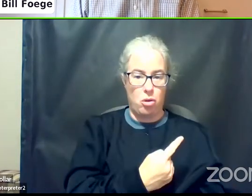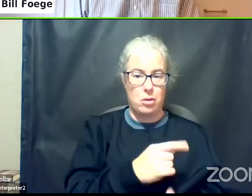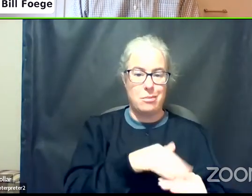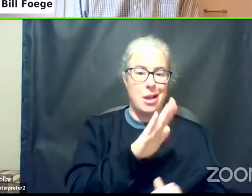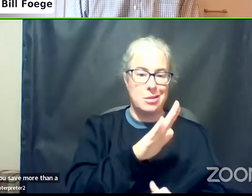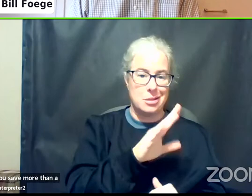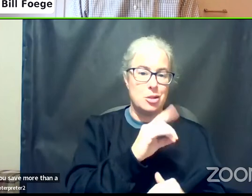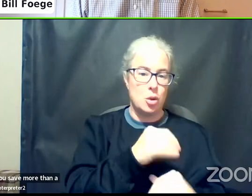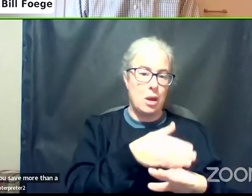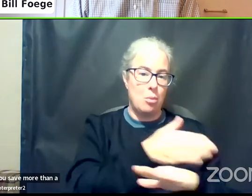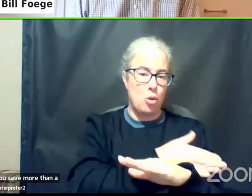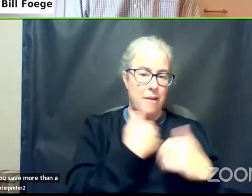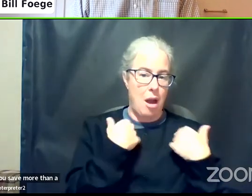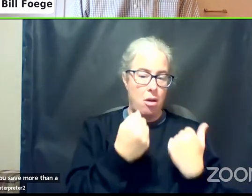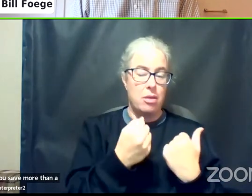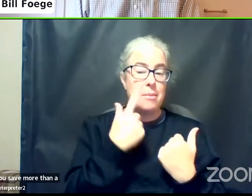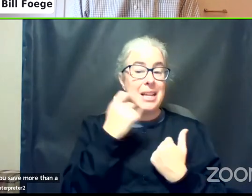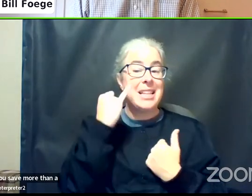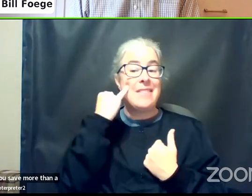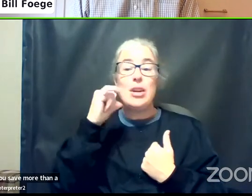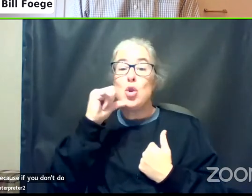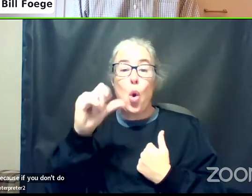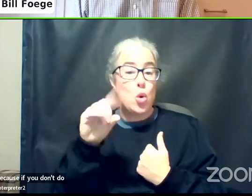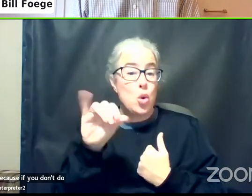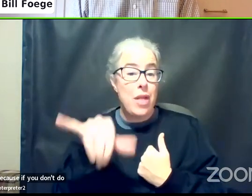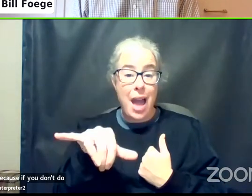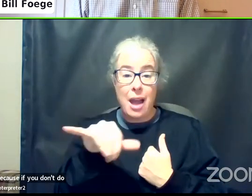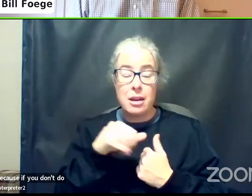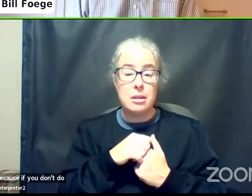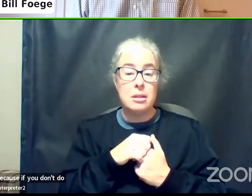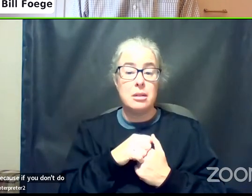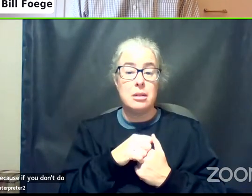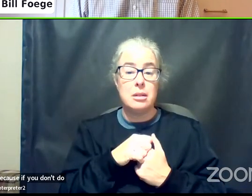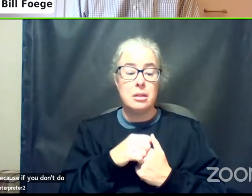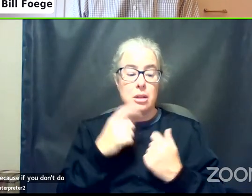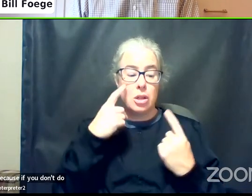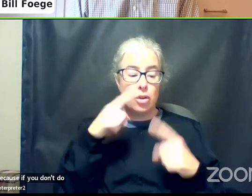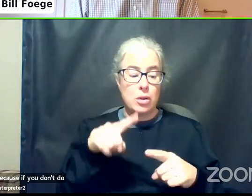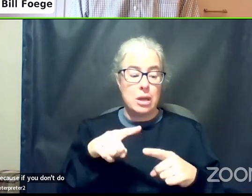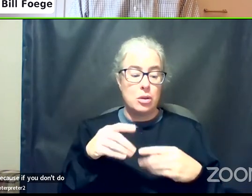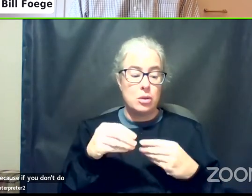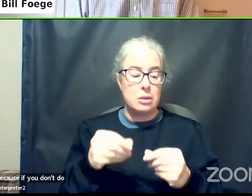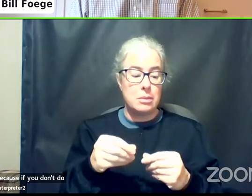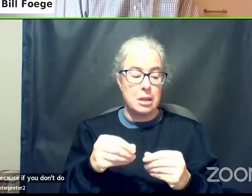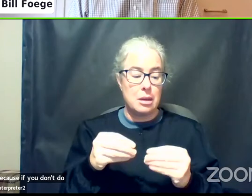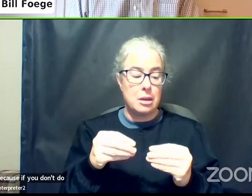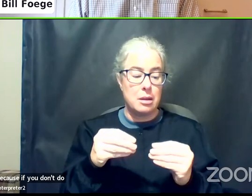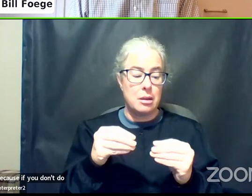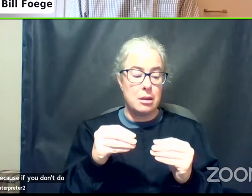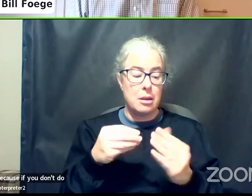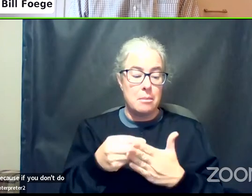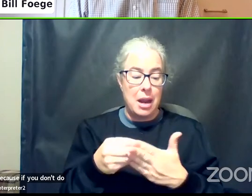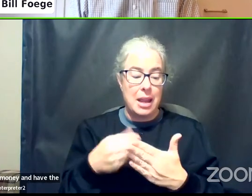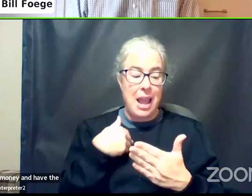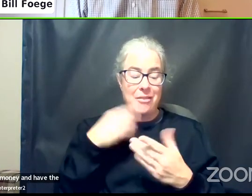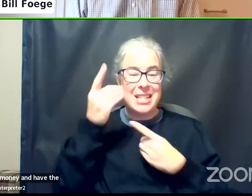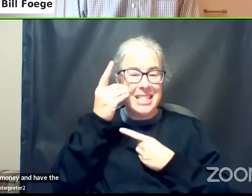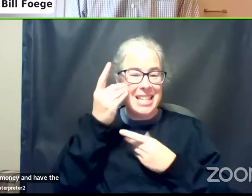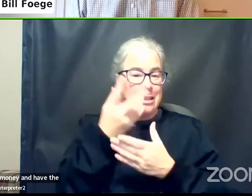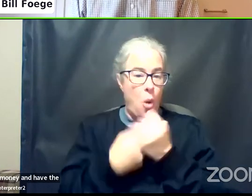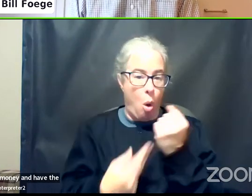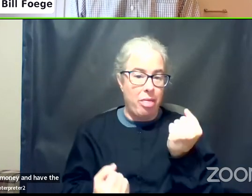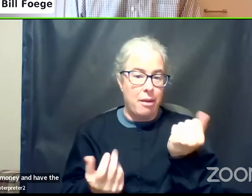you improve health because if you don't do that you're agreeing to spend money and have the disease both